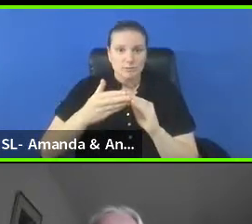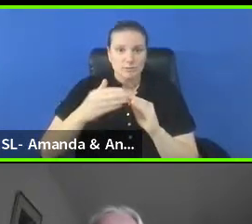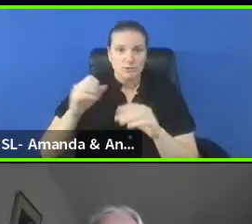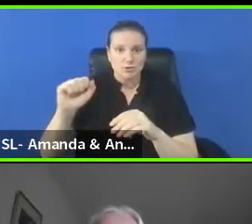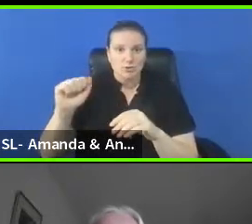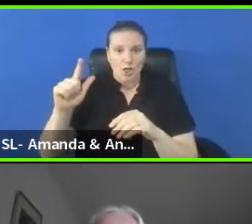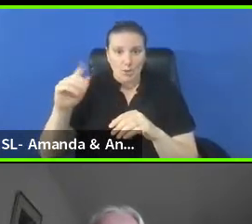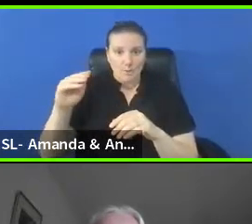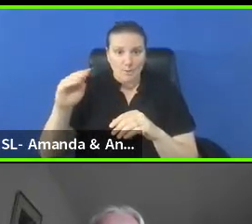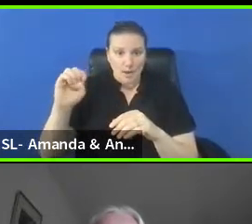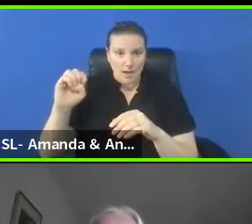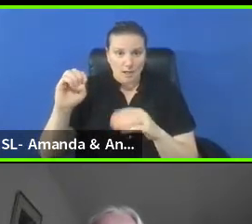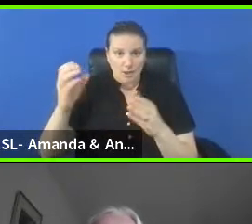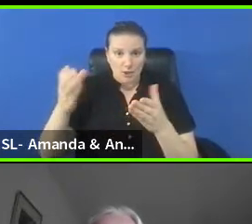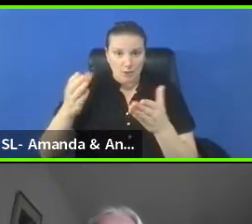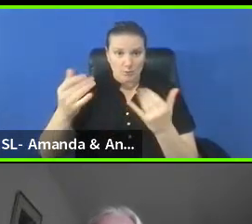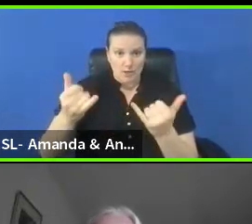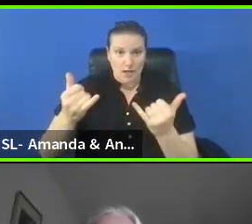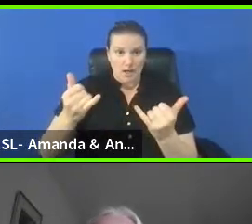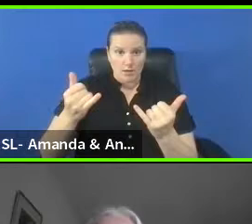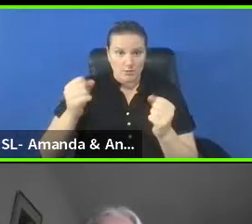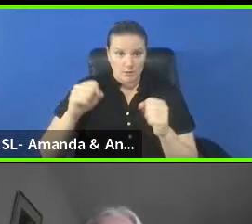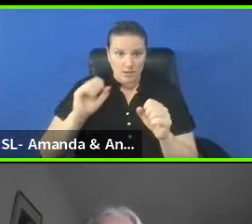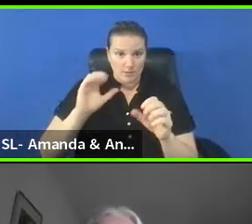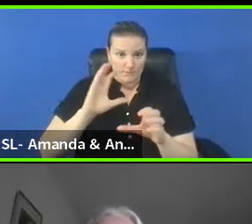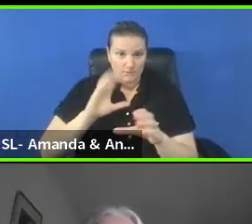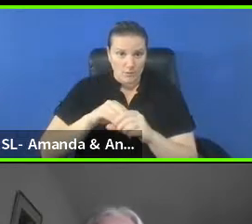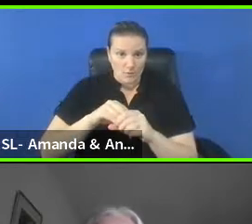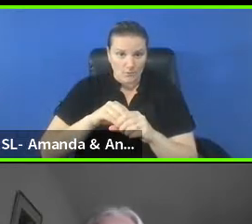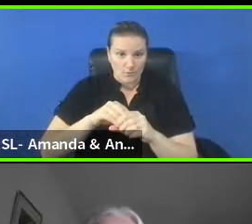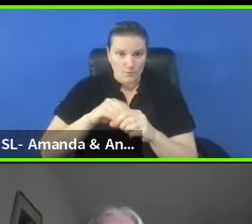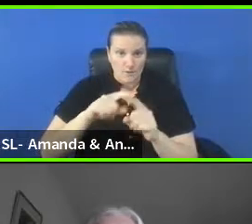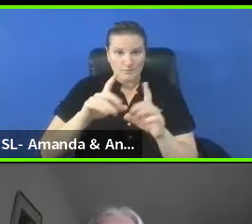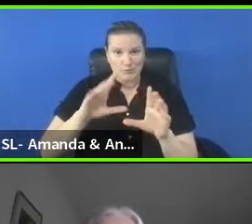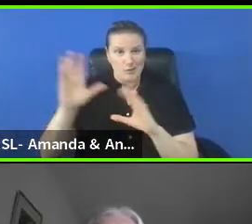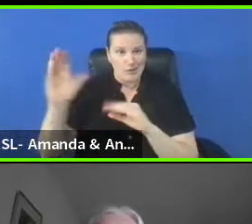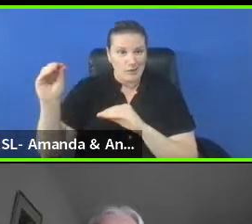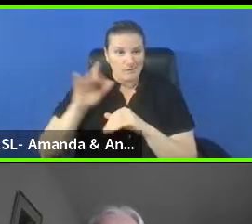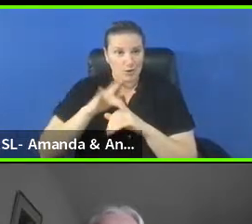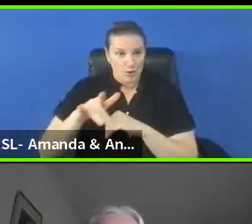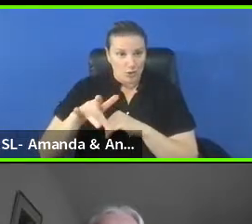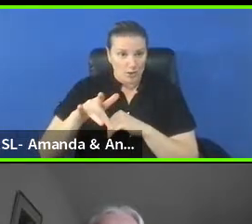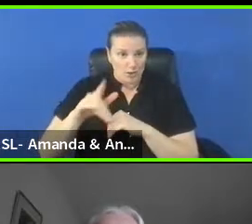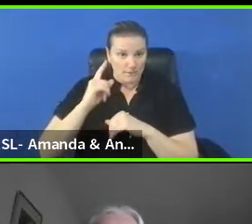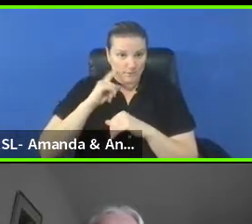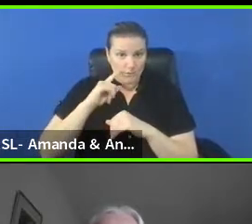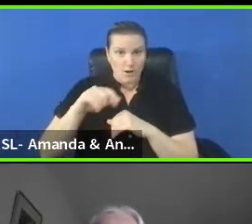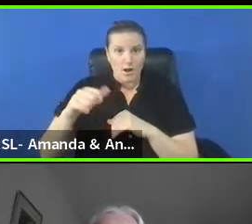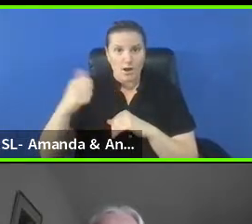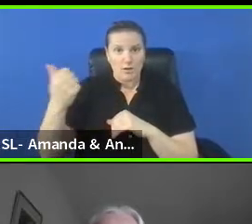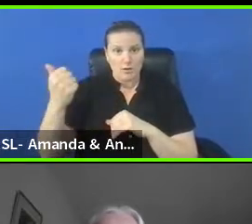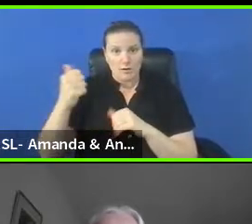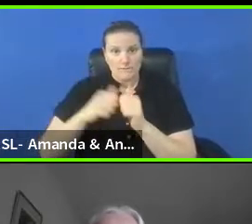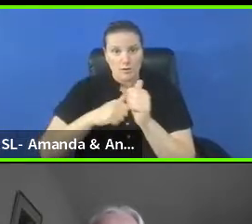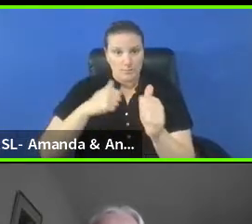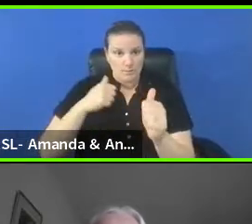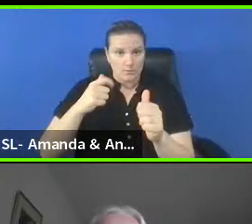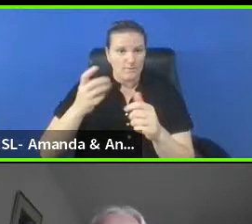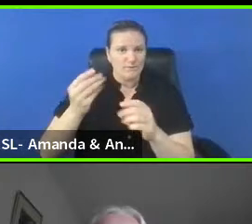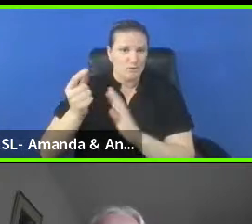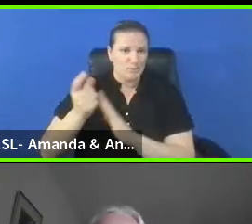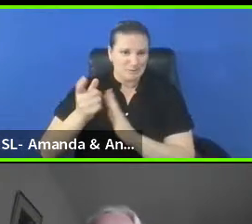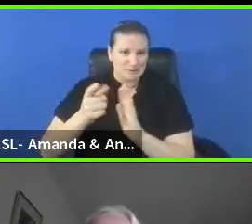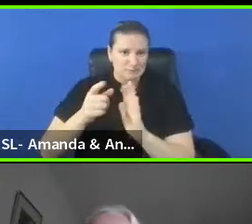Salome, who is here right now and able to do that, but has to leave early for an unavoidable, and because we're running a few